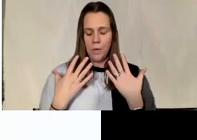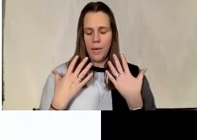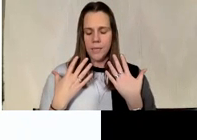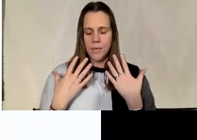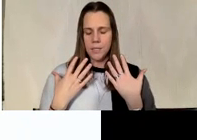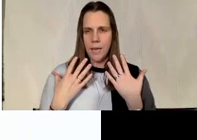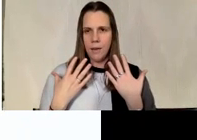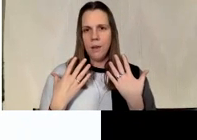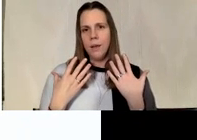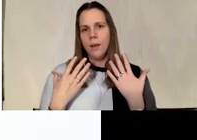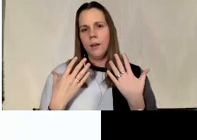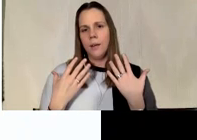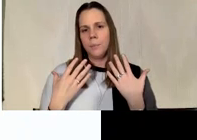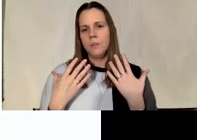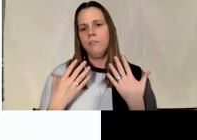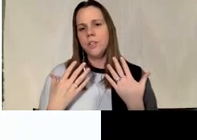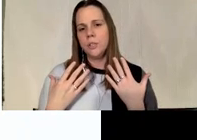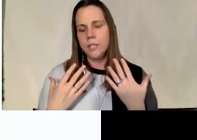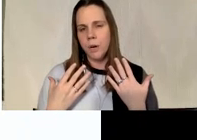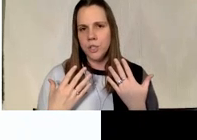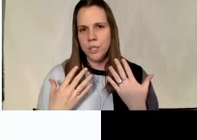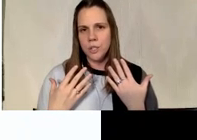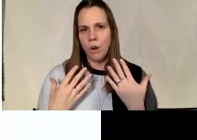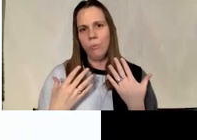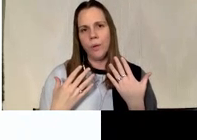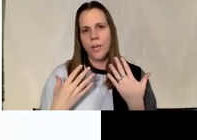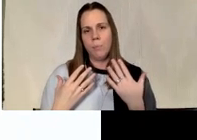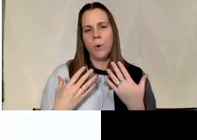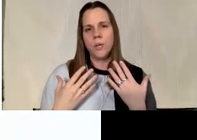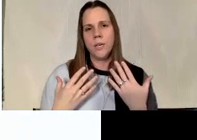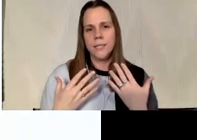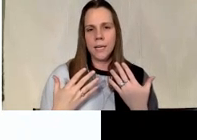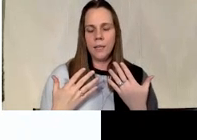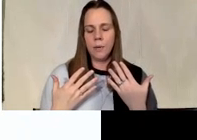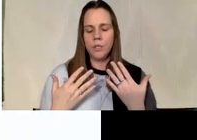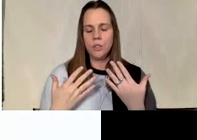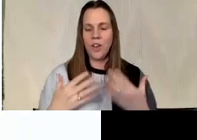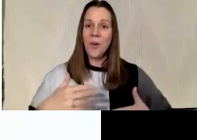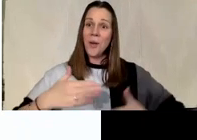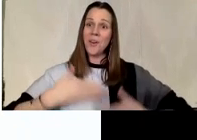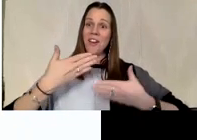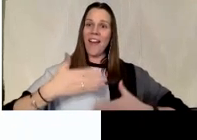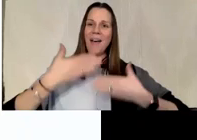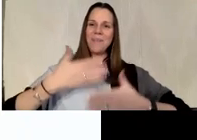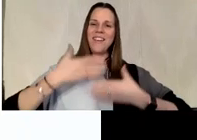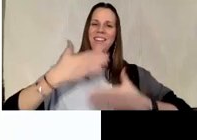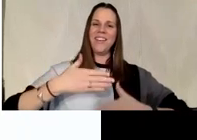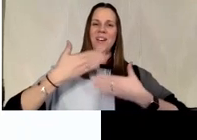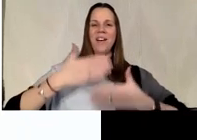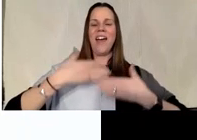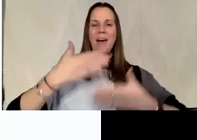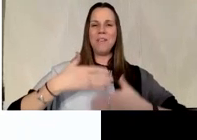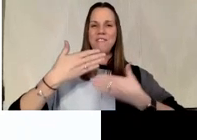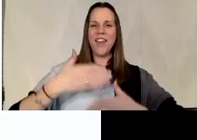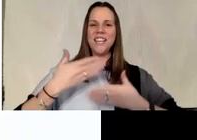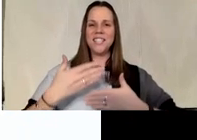down. And as I said, facial expressions are really important in sign language. So when you're happy, you have